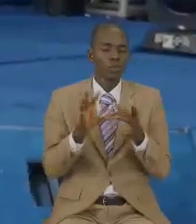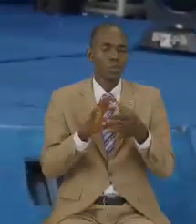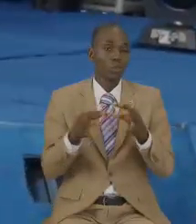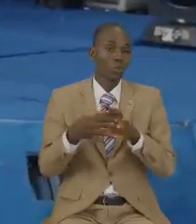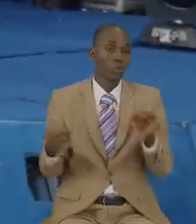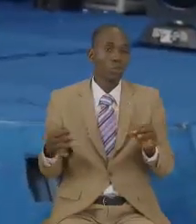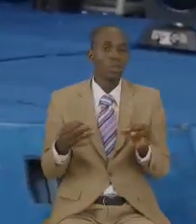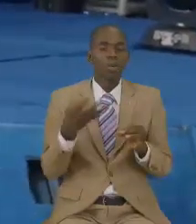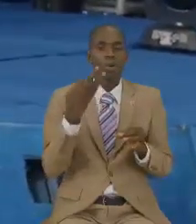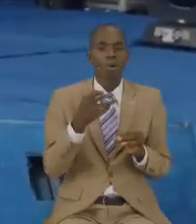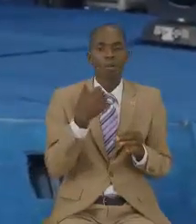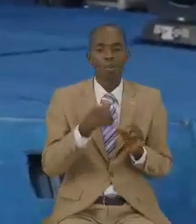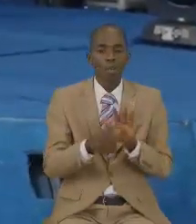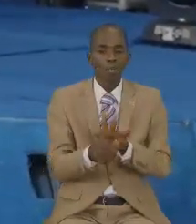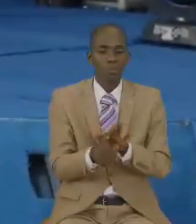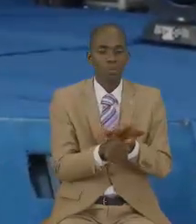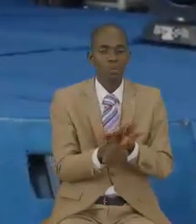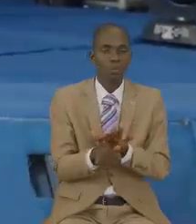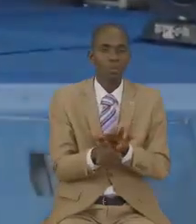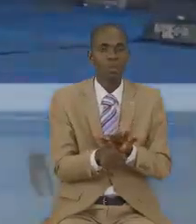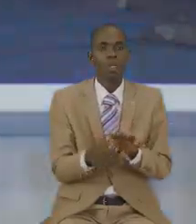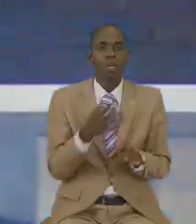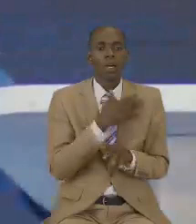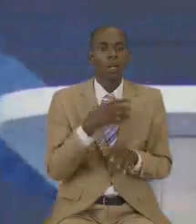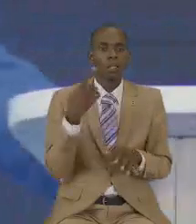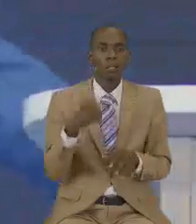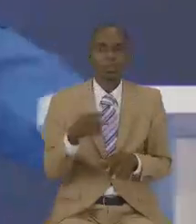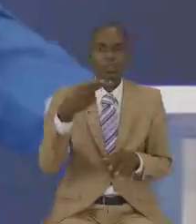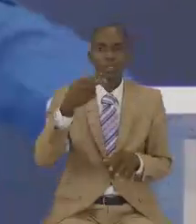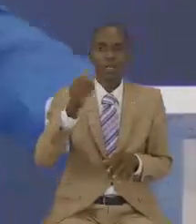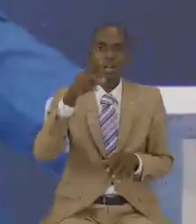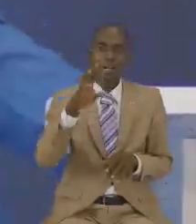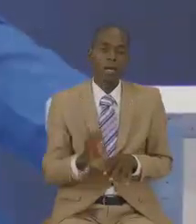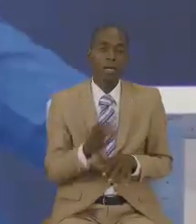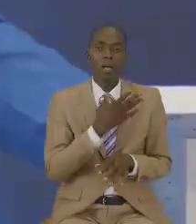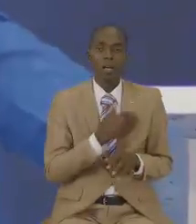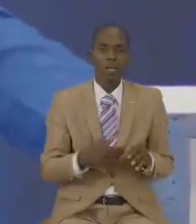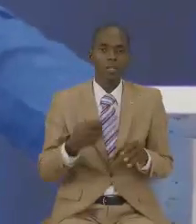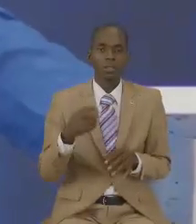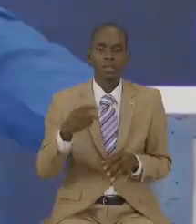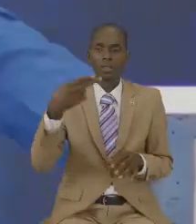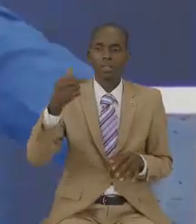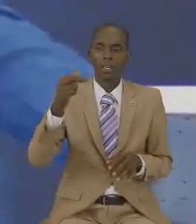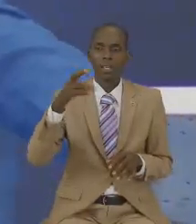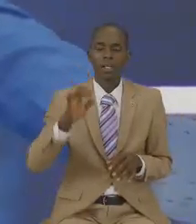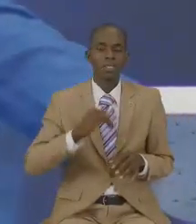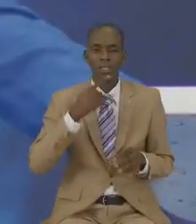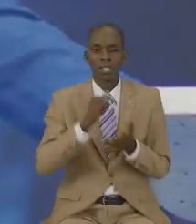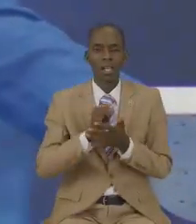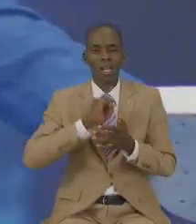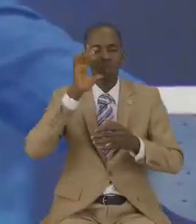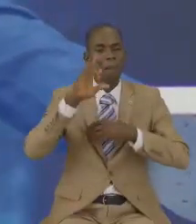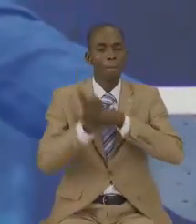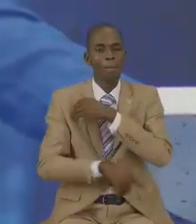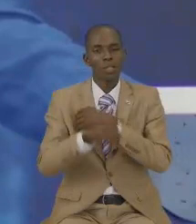the tortoise and the hare. And the hare said, I'll beat you in any race. And the